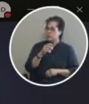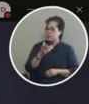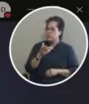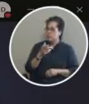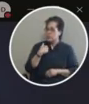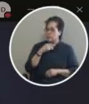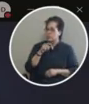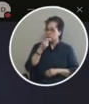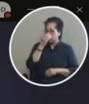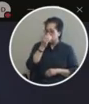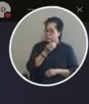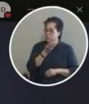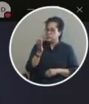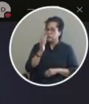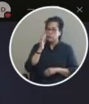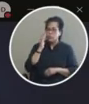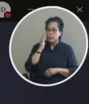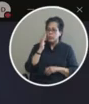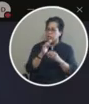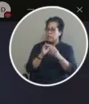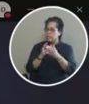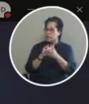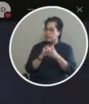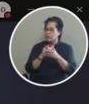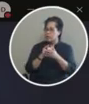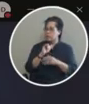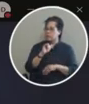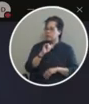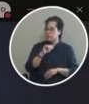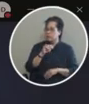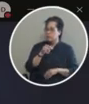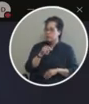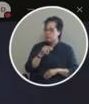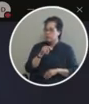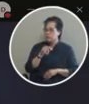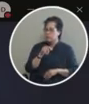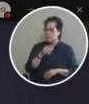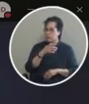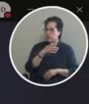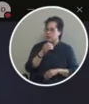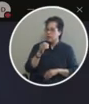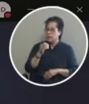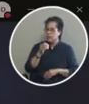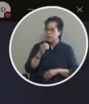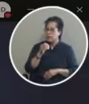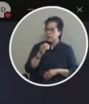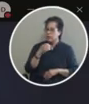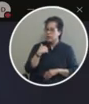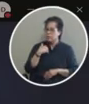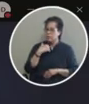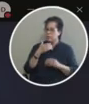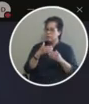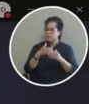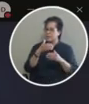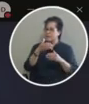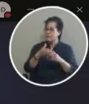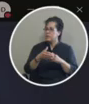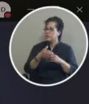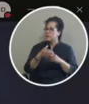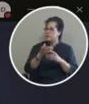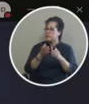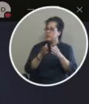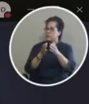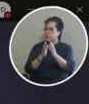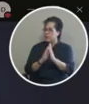I just wanted everybody to be aware of the coalition that I'm part of. And my next thing would to